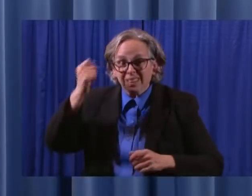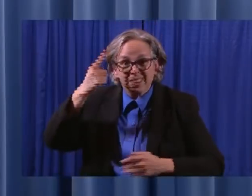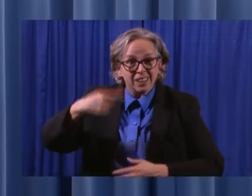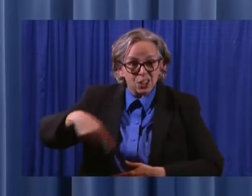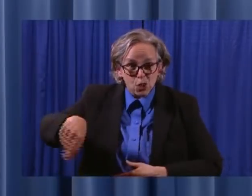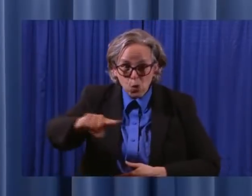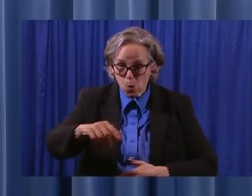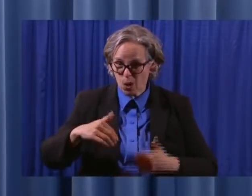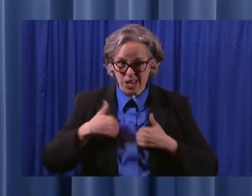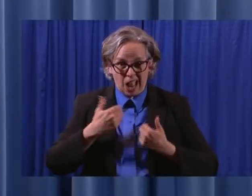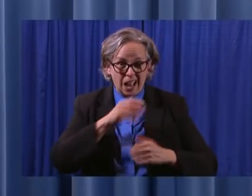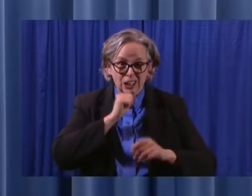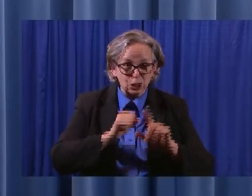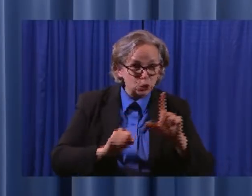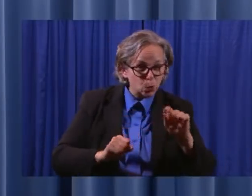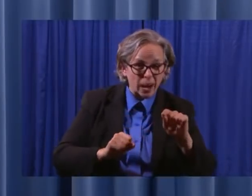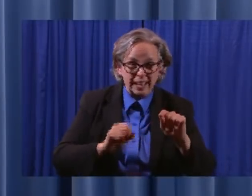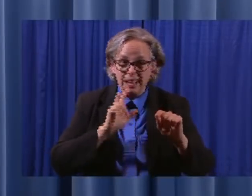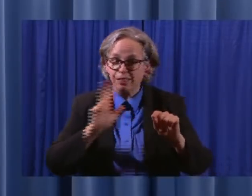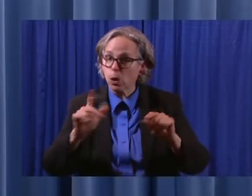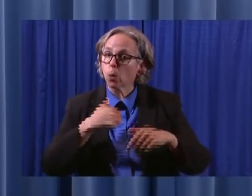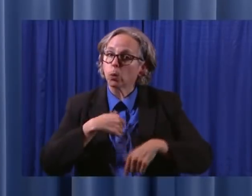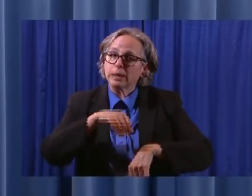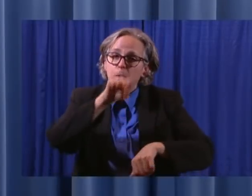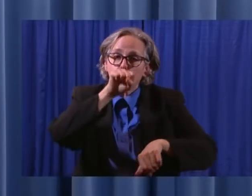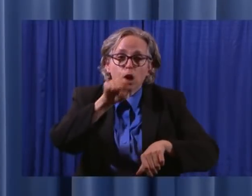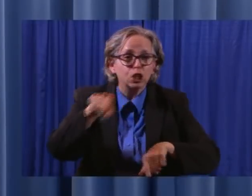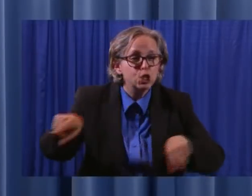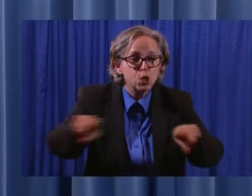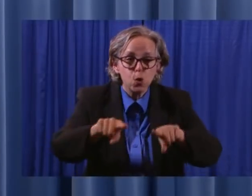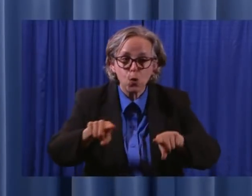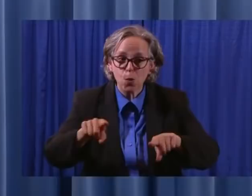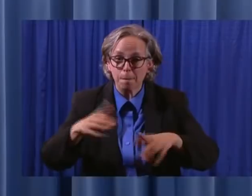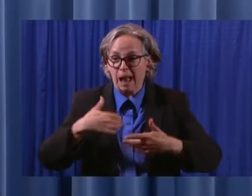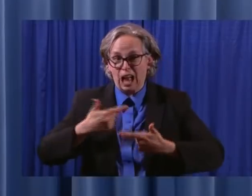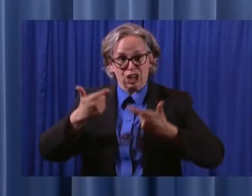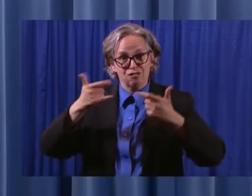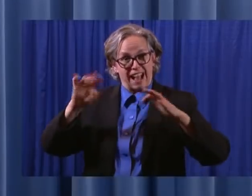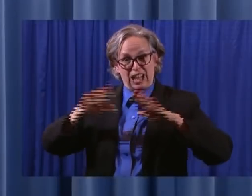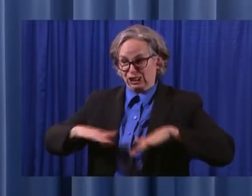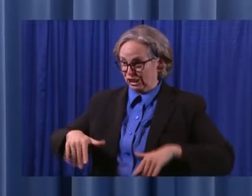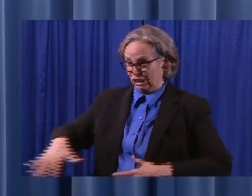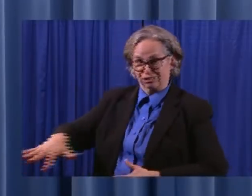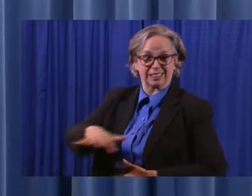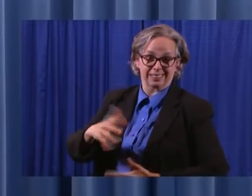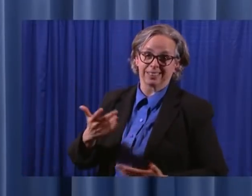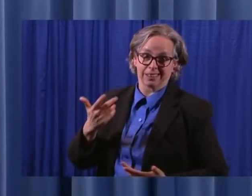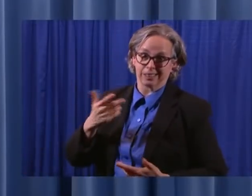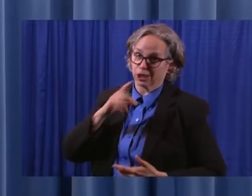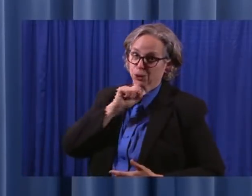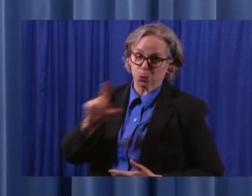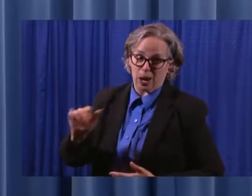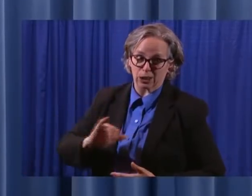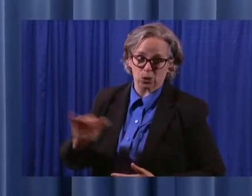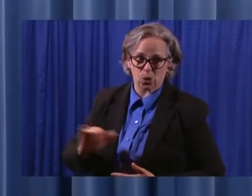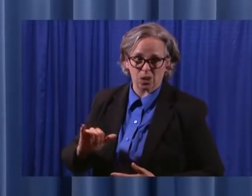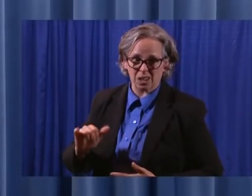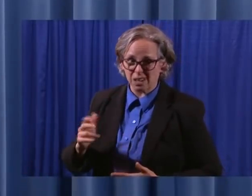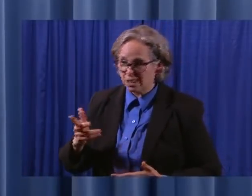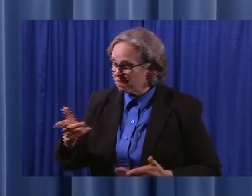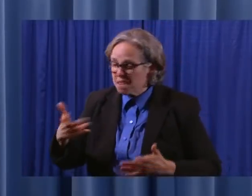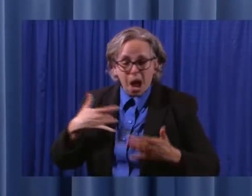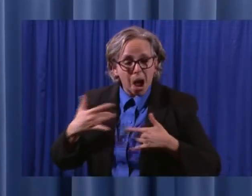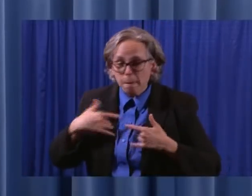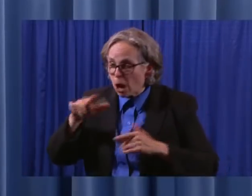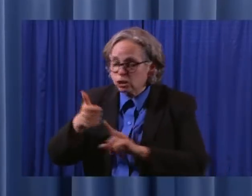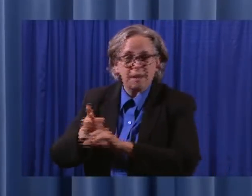love you. I have a number of grandkids in that category. But if you don't worry about yourself, worry about your grandparents, worry about someone